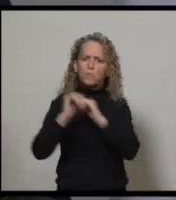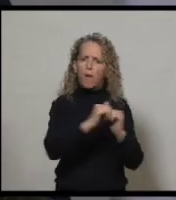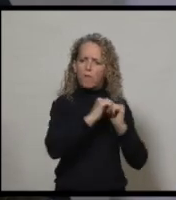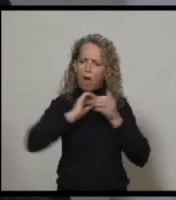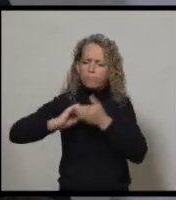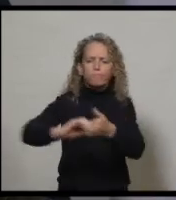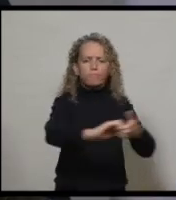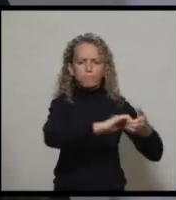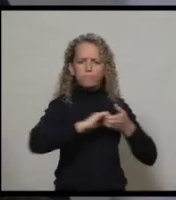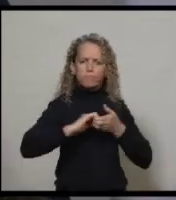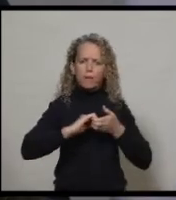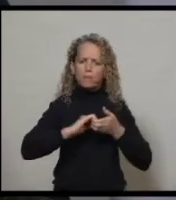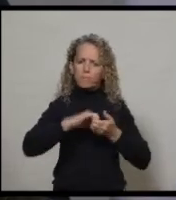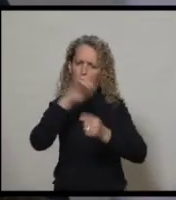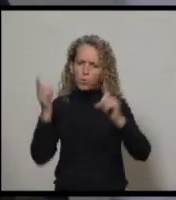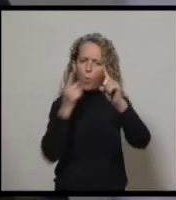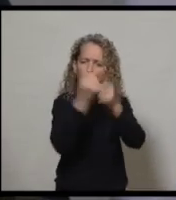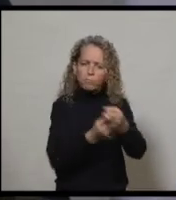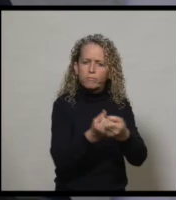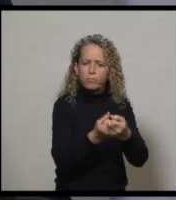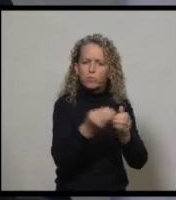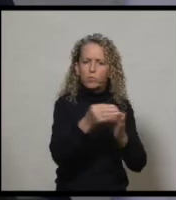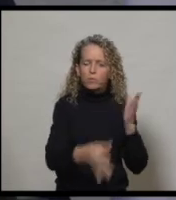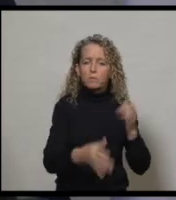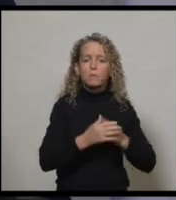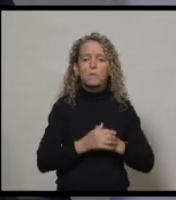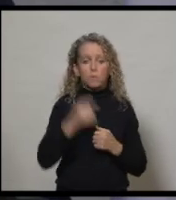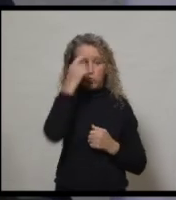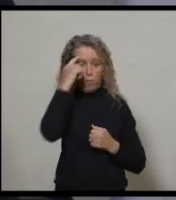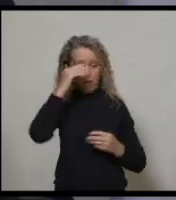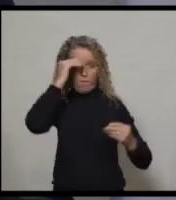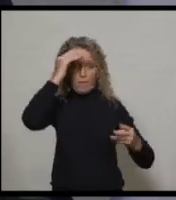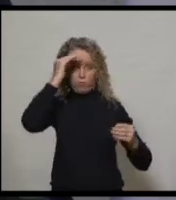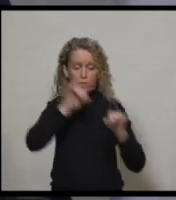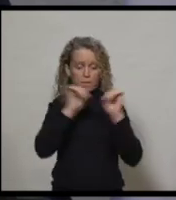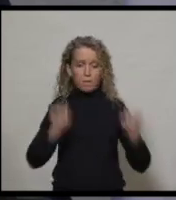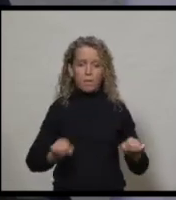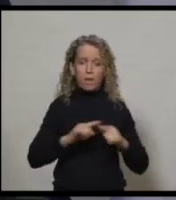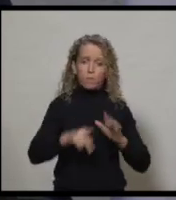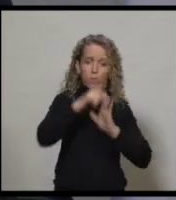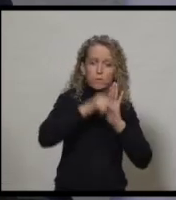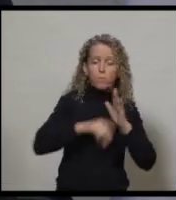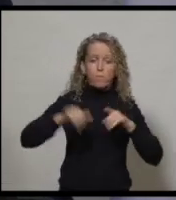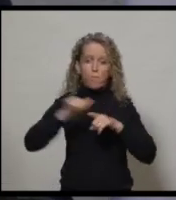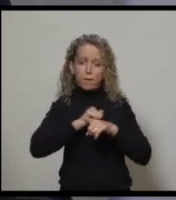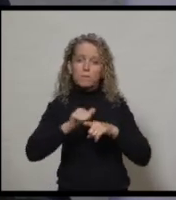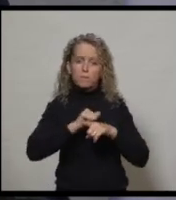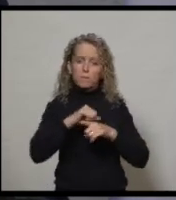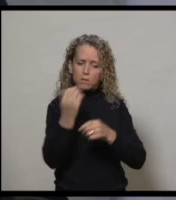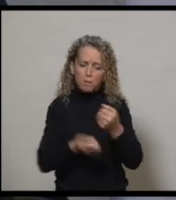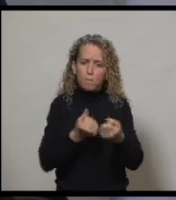quote really encompasses what we're hoping for. Trauma-informed systems, principles, and practices support reflection in place